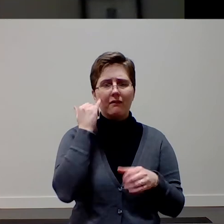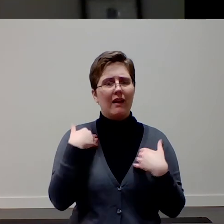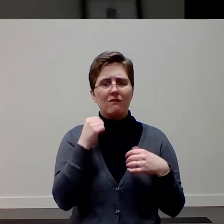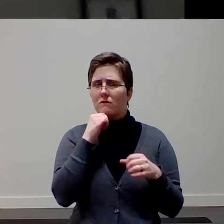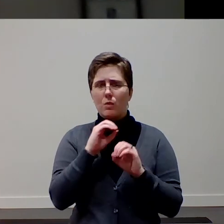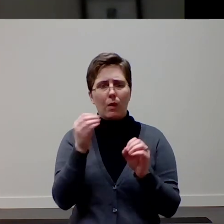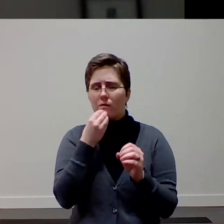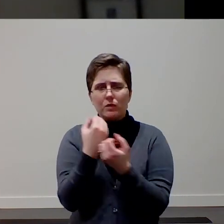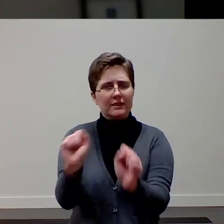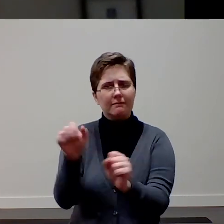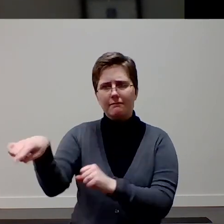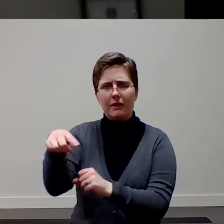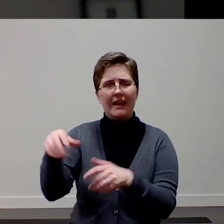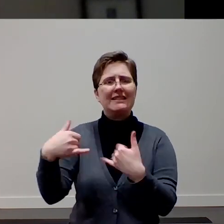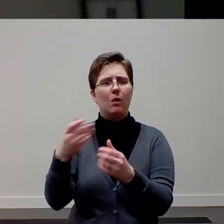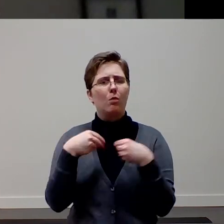member comments?